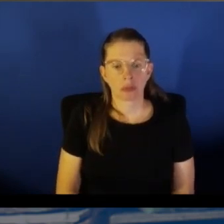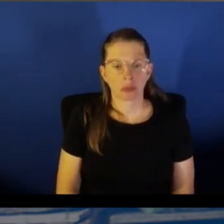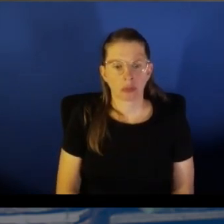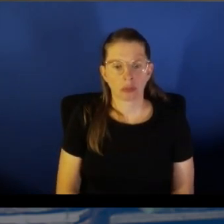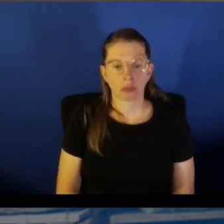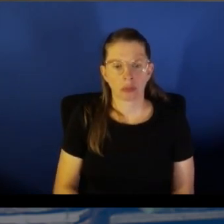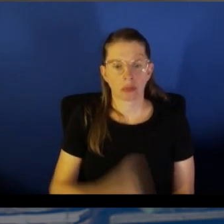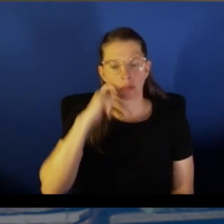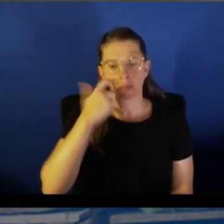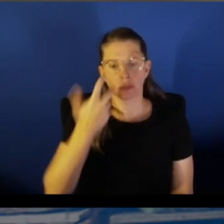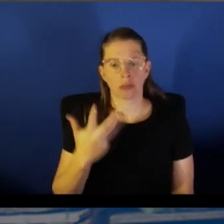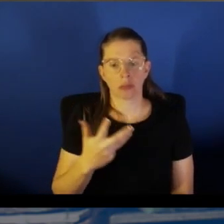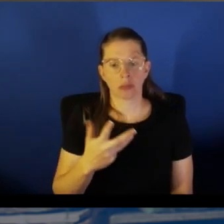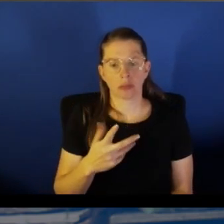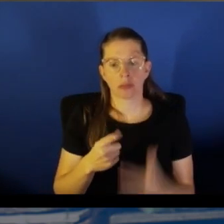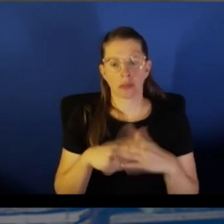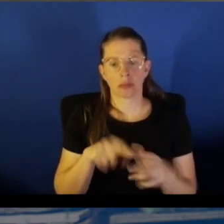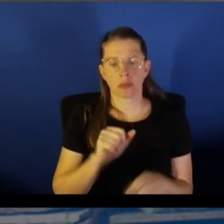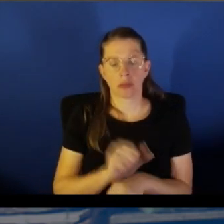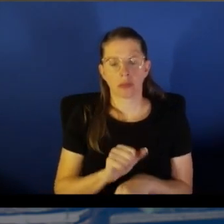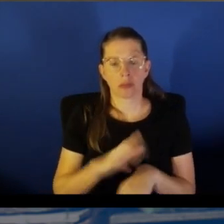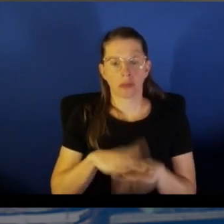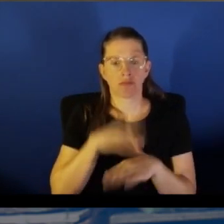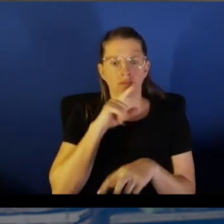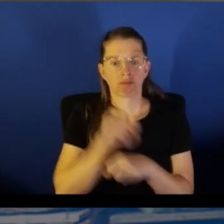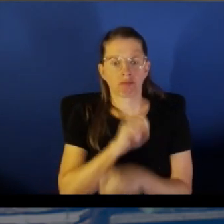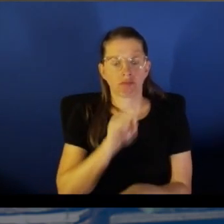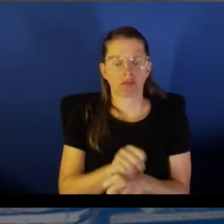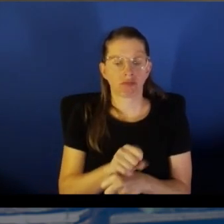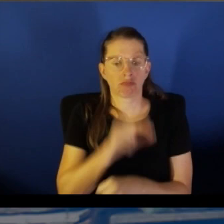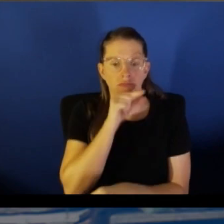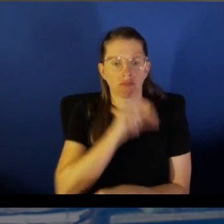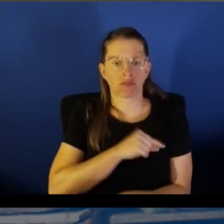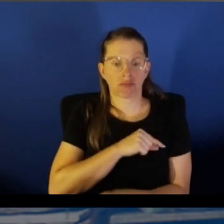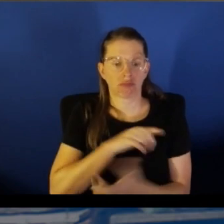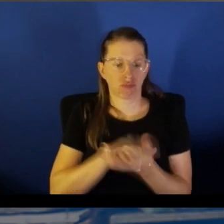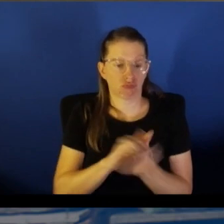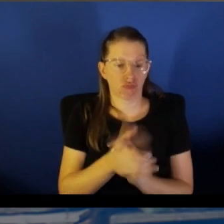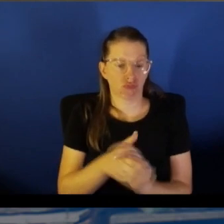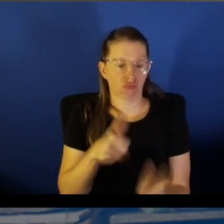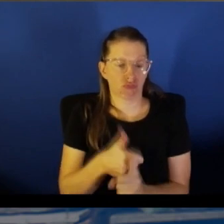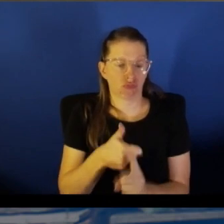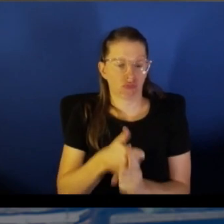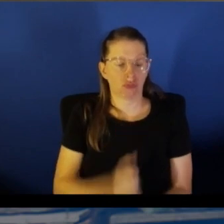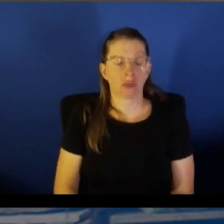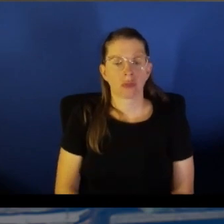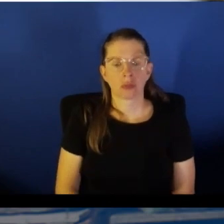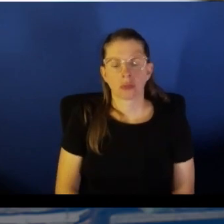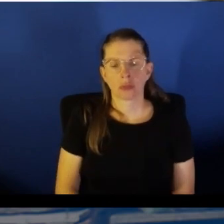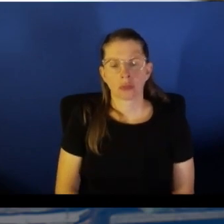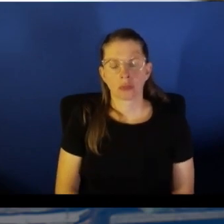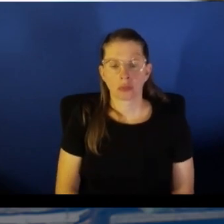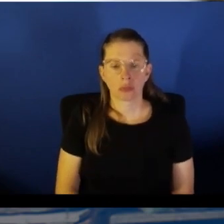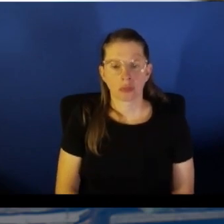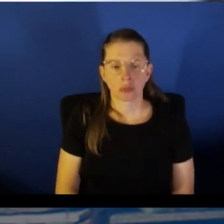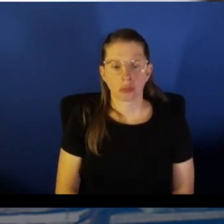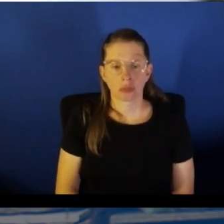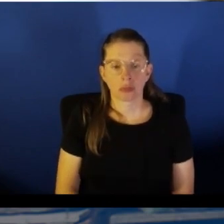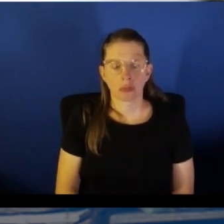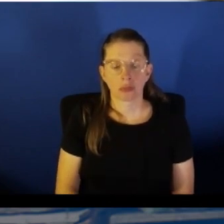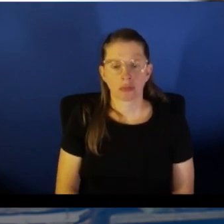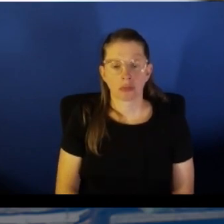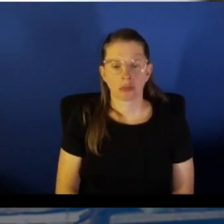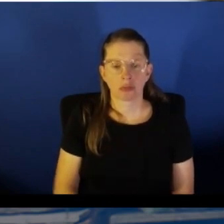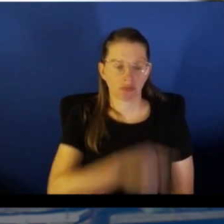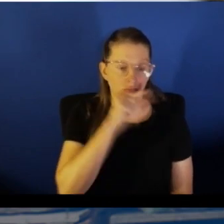going, we're going to start working on the actual turkey patties themselves. So we take about a pound of ground turkey. You can also substitute